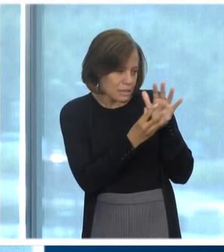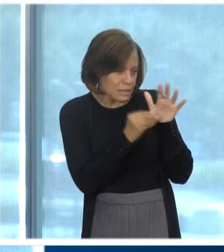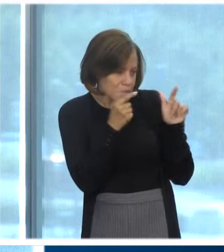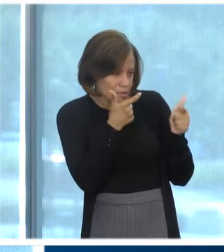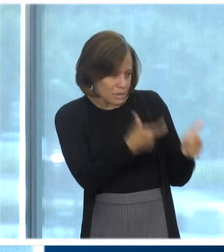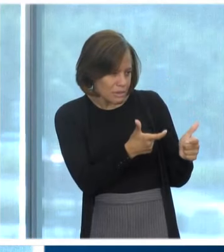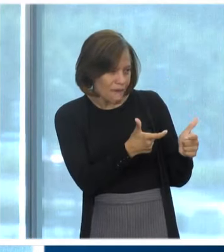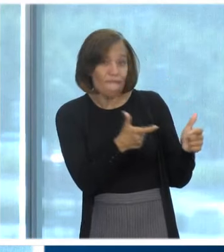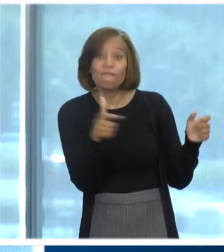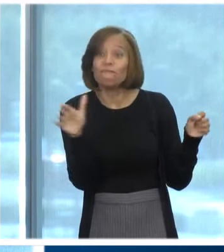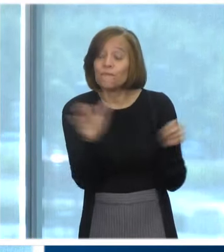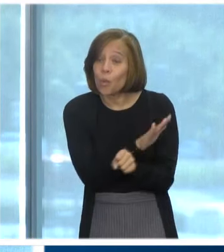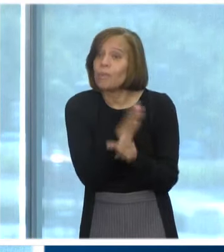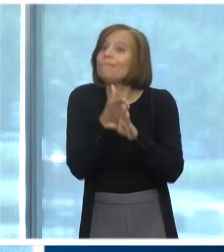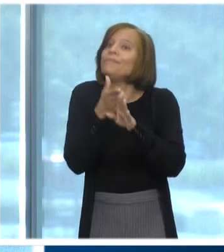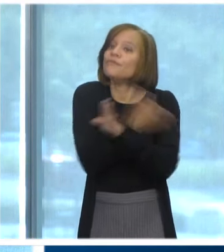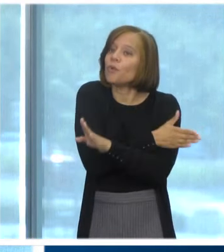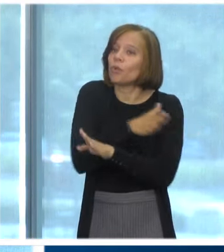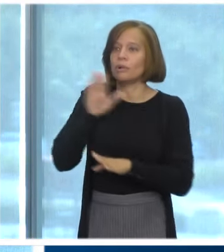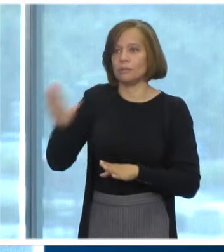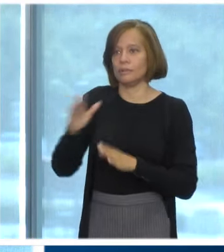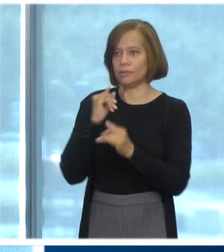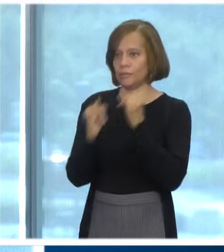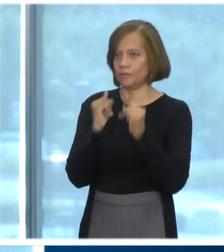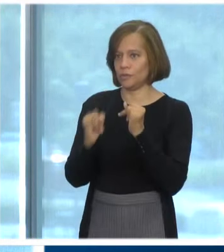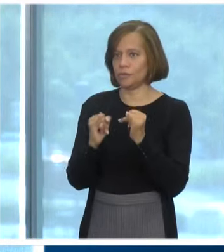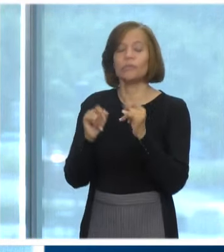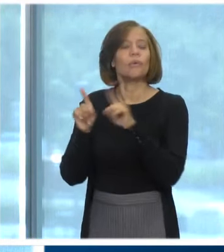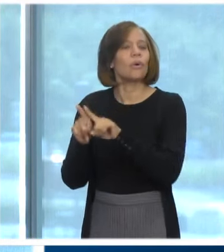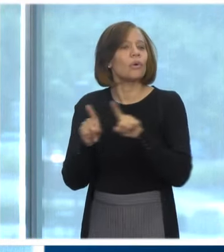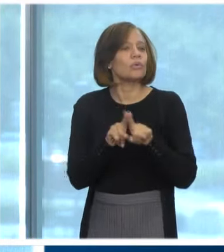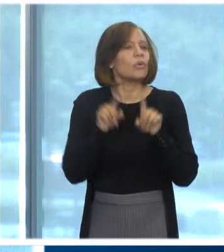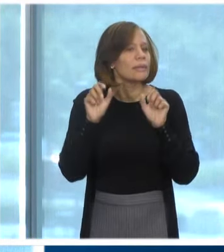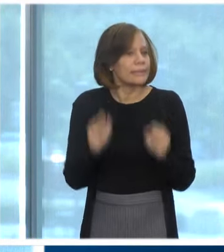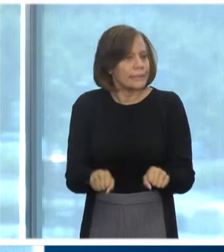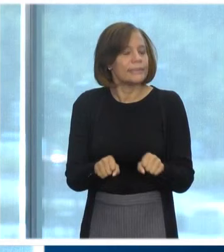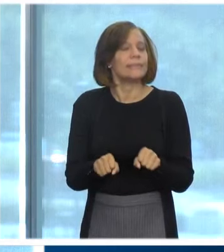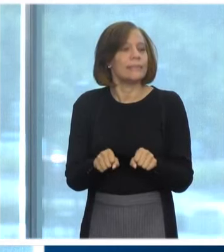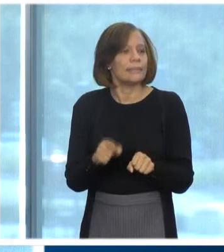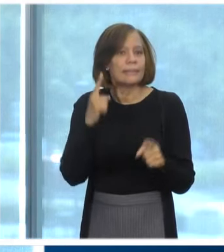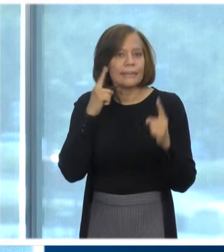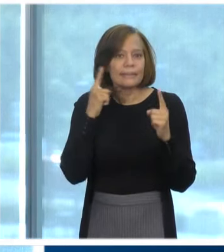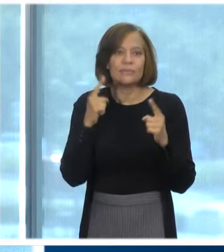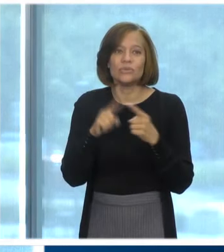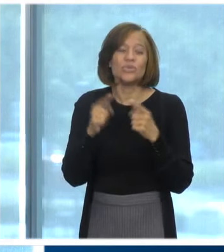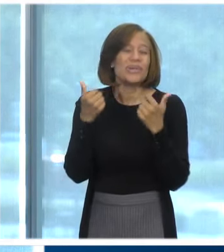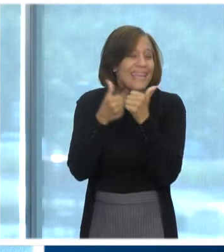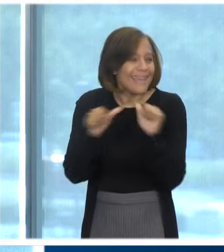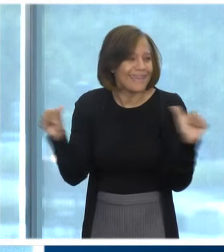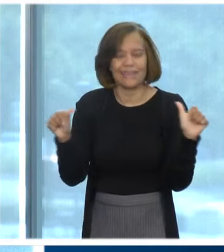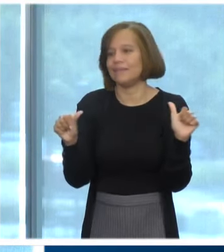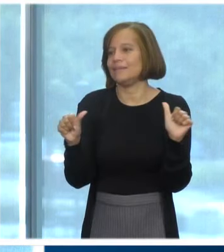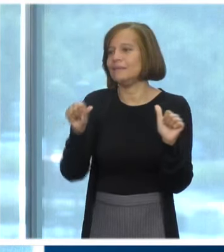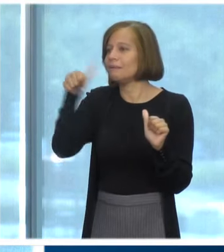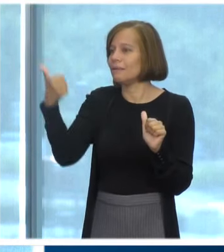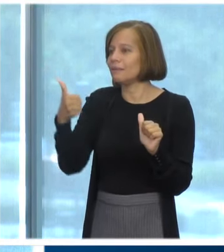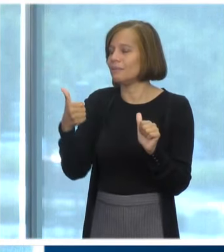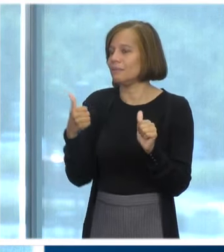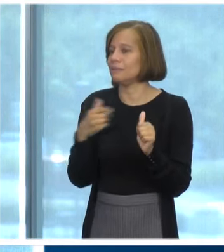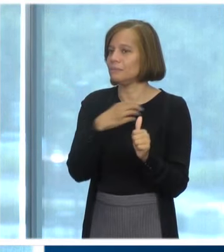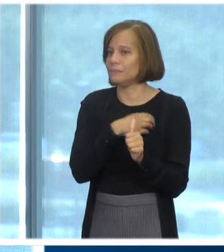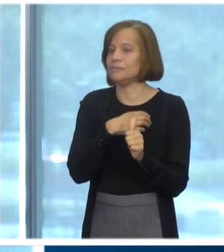opportunity to listen to the recording of any individual officer's interview whose may have occurred before